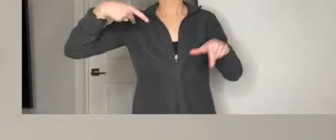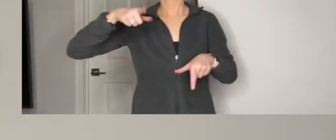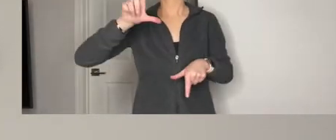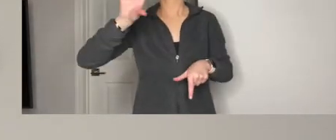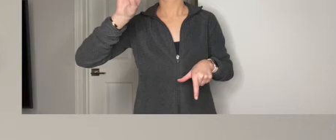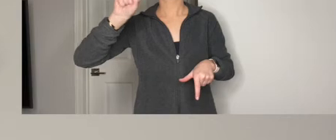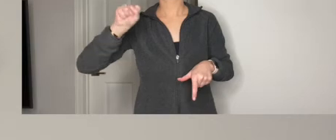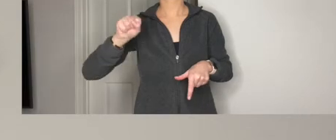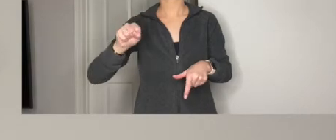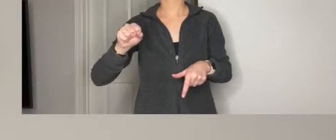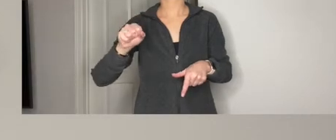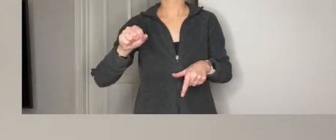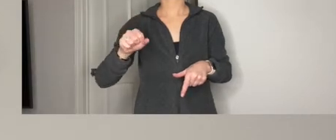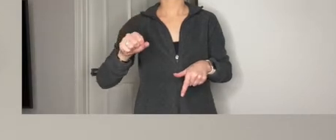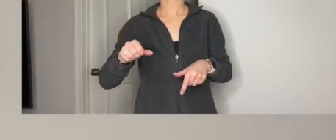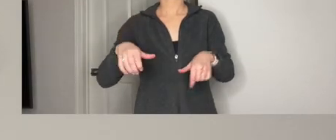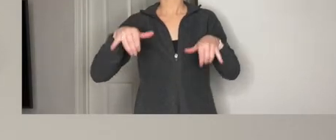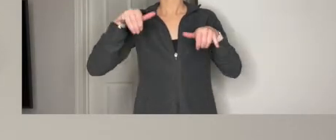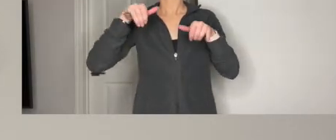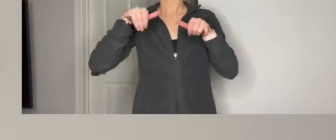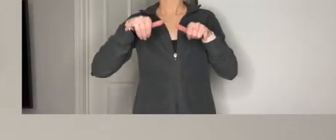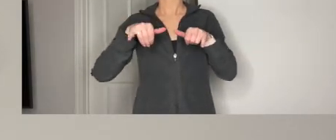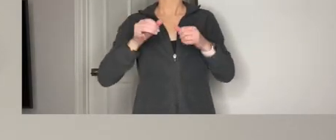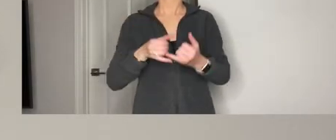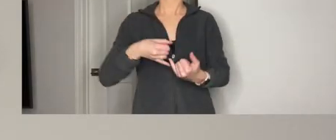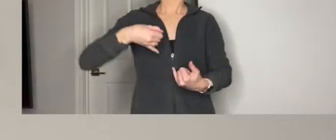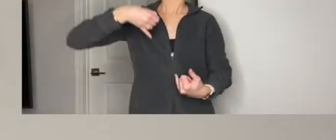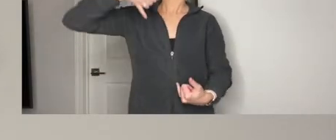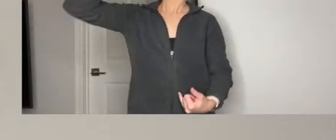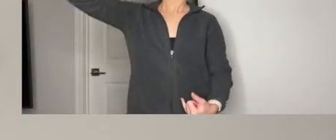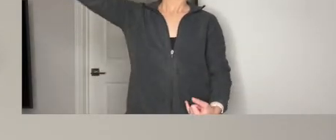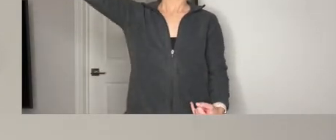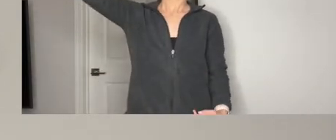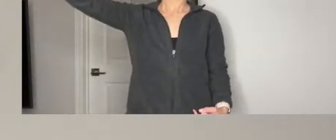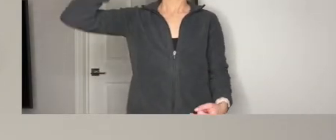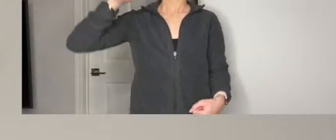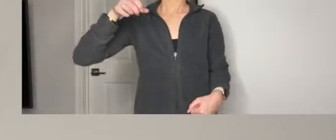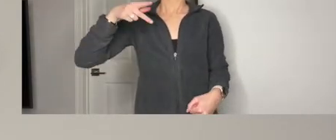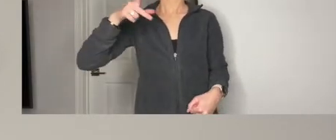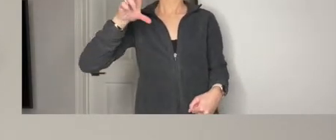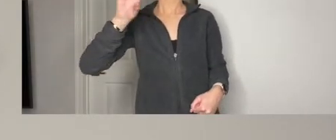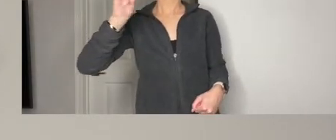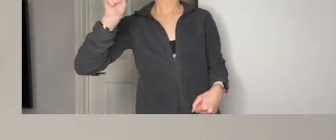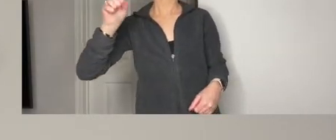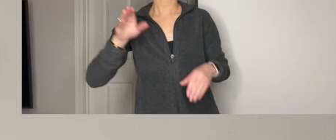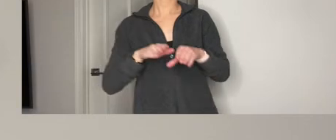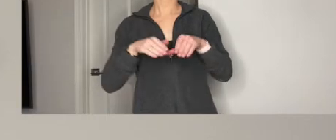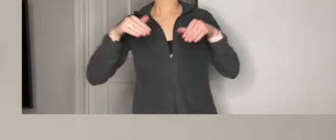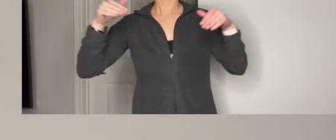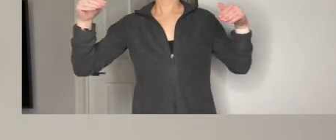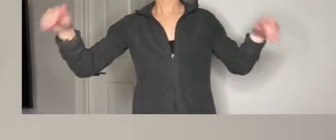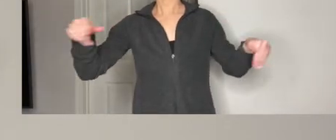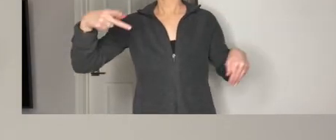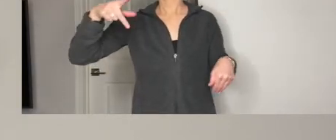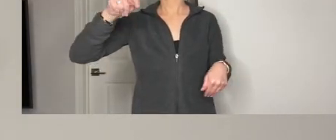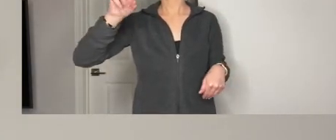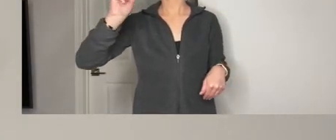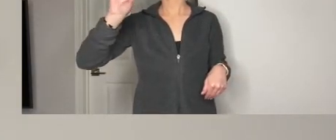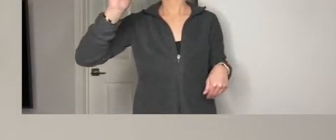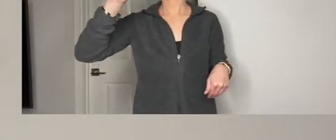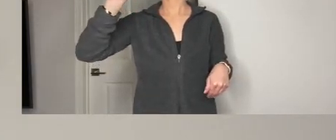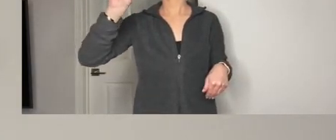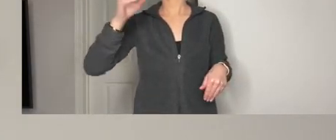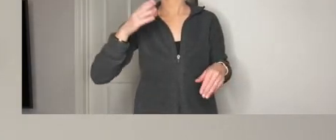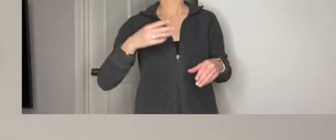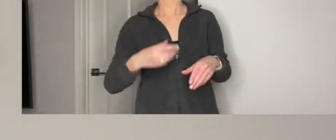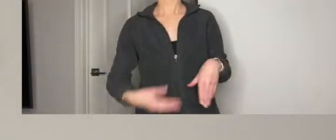we're not collapsing into our hips, having a nice straight body, knees over toes. Go ahead and stand